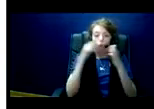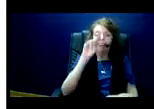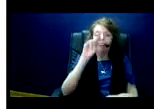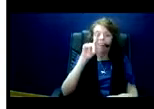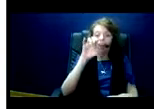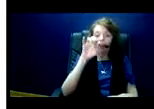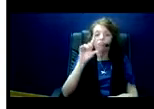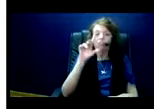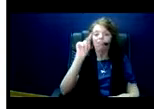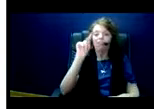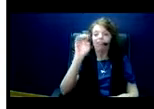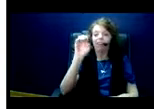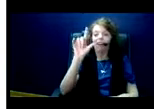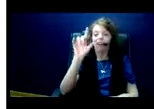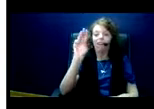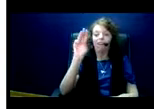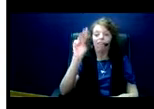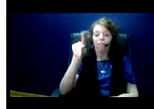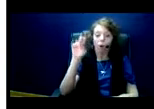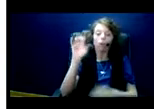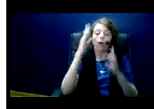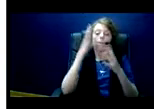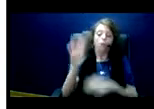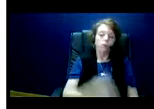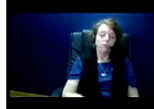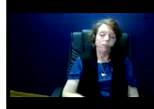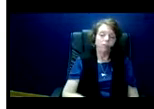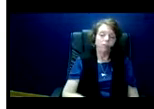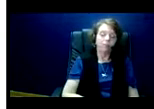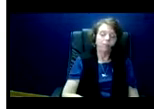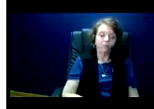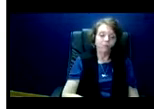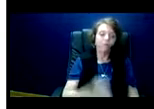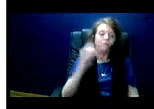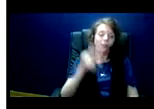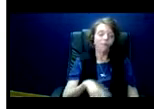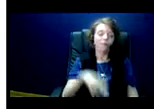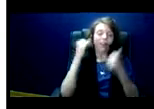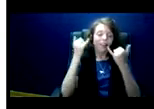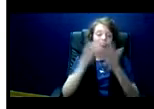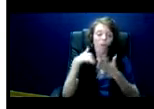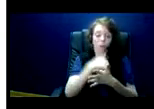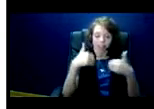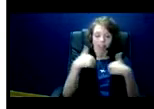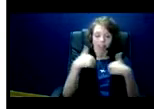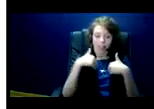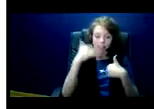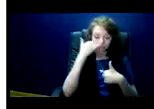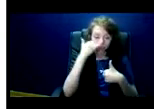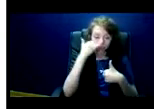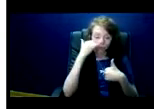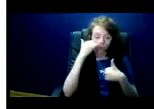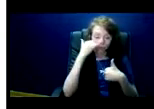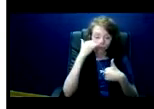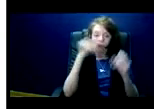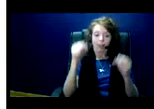Phone blues, and Susan, you can go ahead and play the video. Okay, now that we've got our phone in hand, we can start to